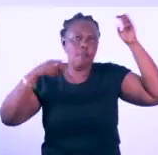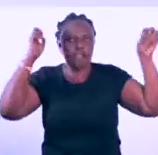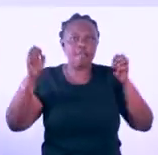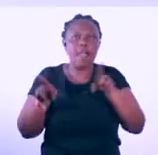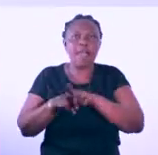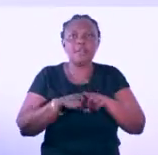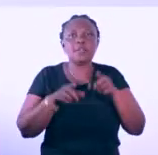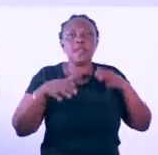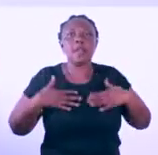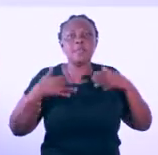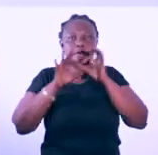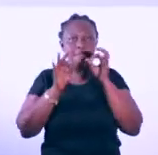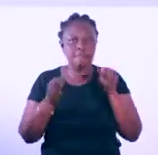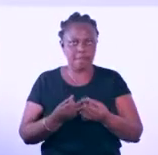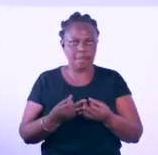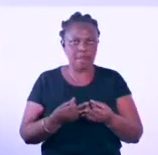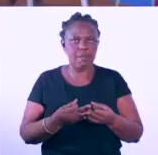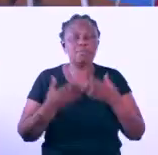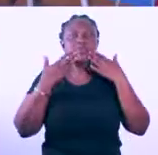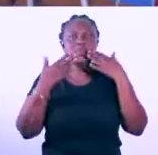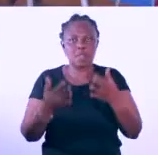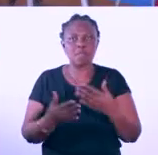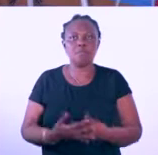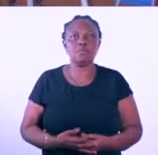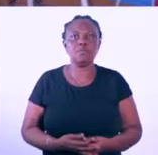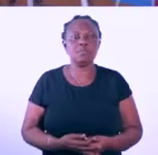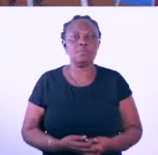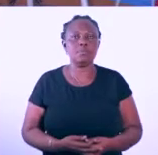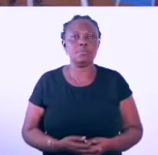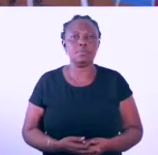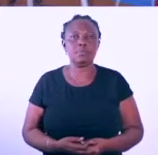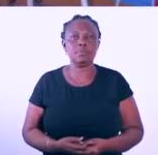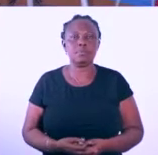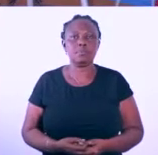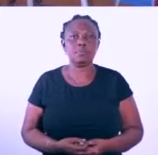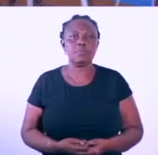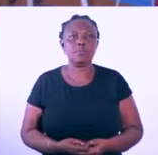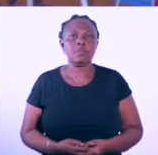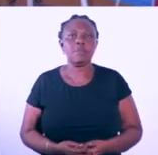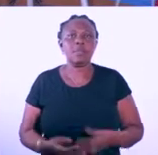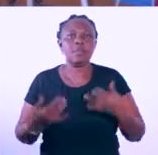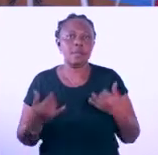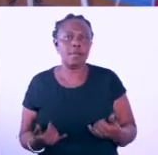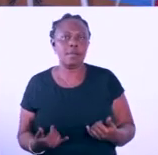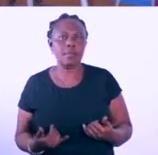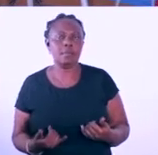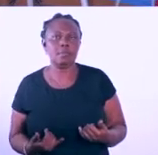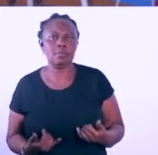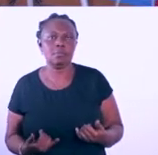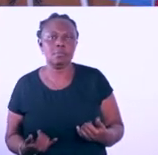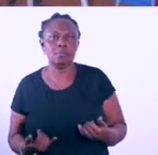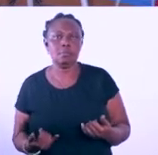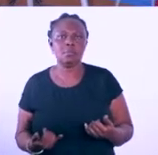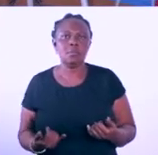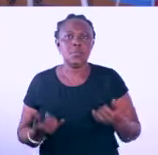family. Okay, thank you. Right. Okay, so Nyame, we are going to do